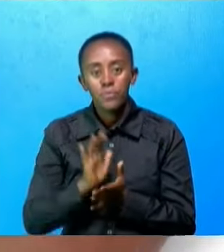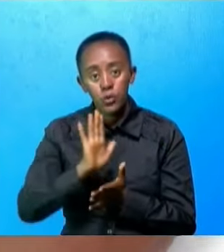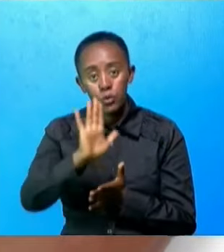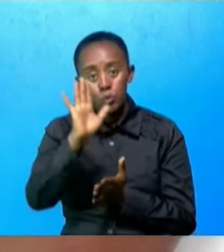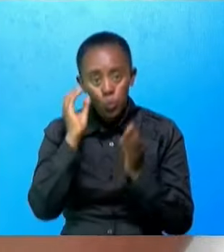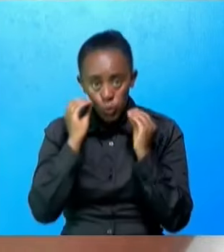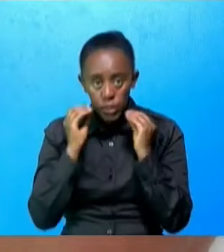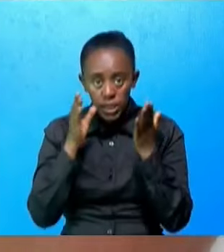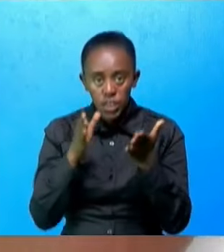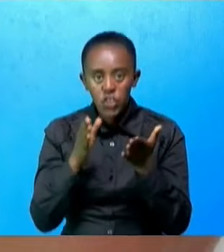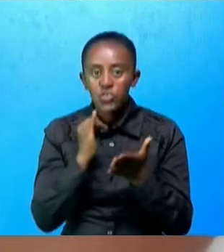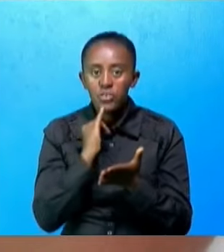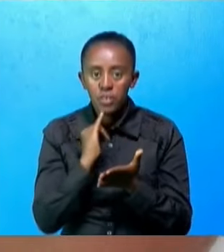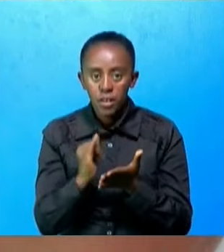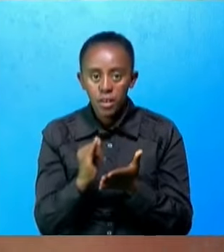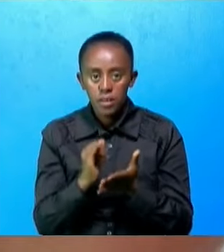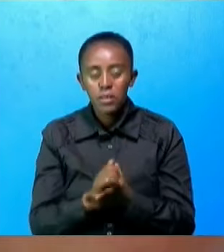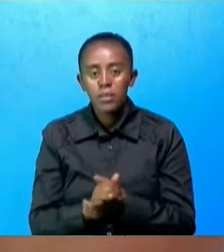is